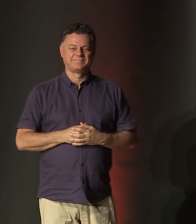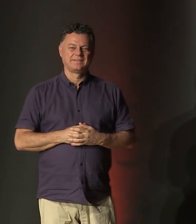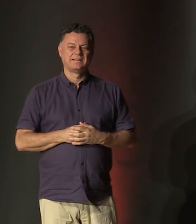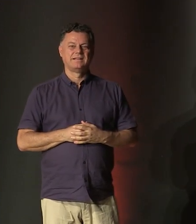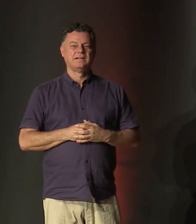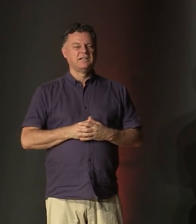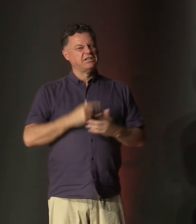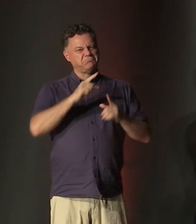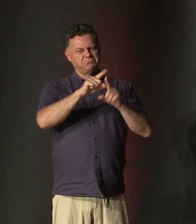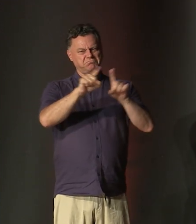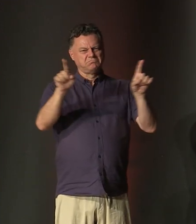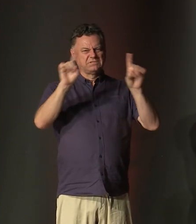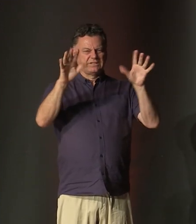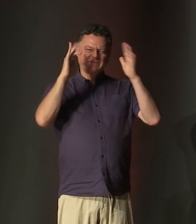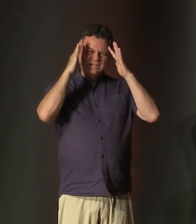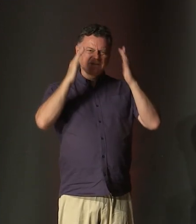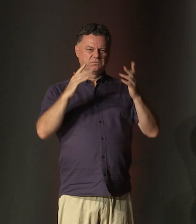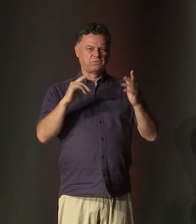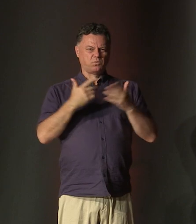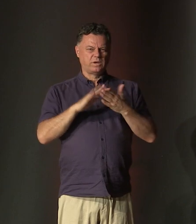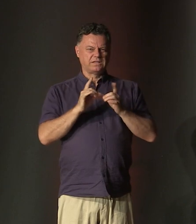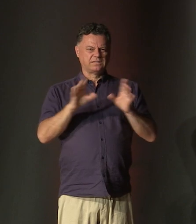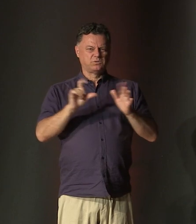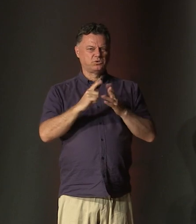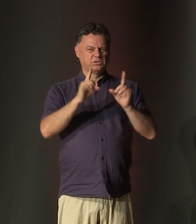where will you start?